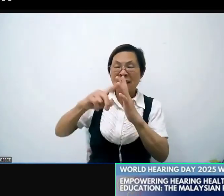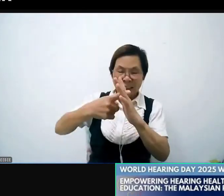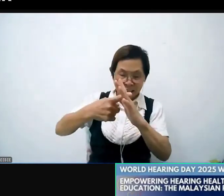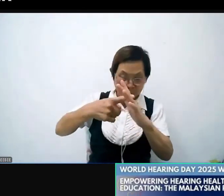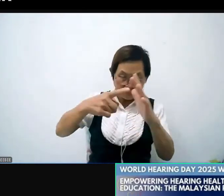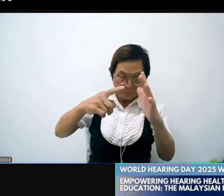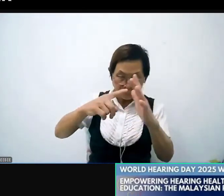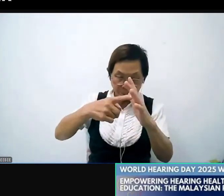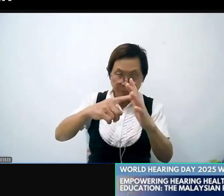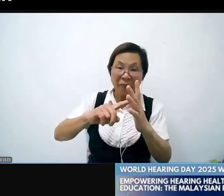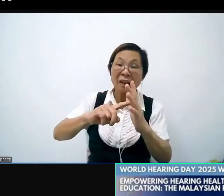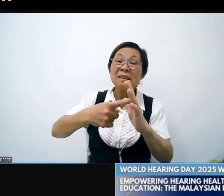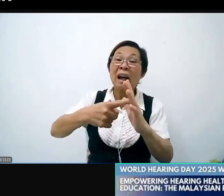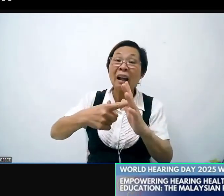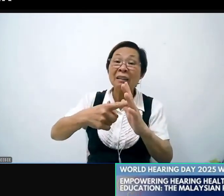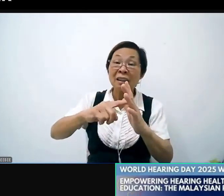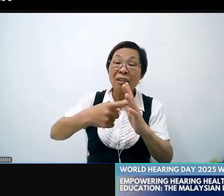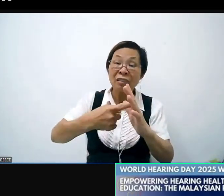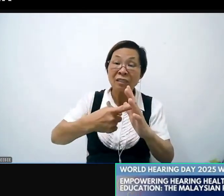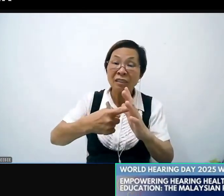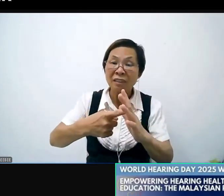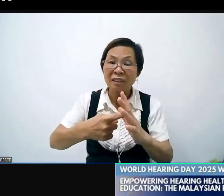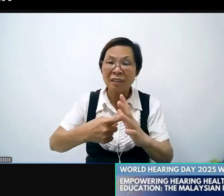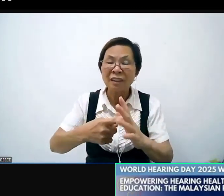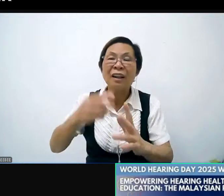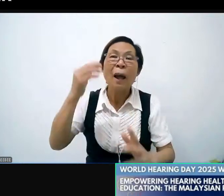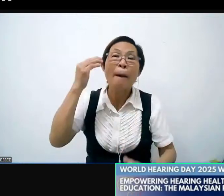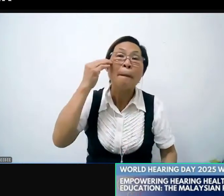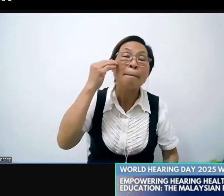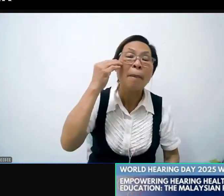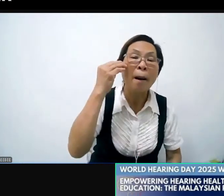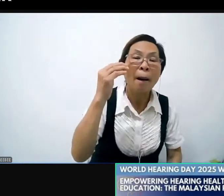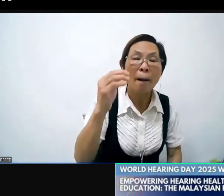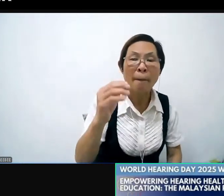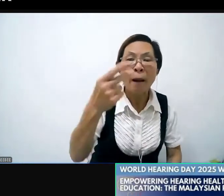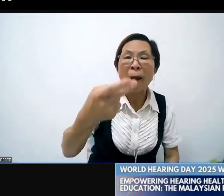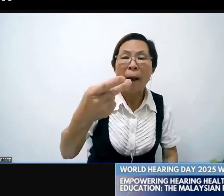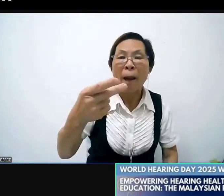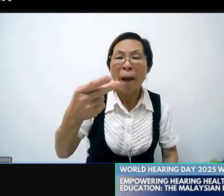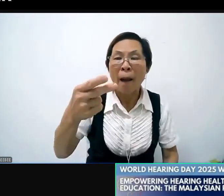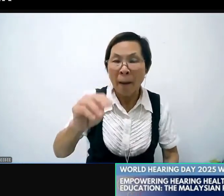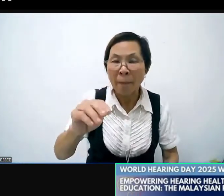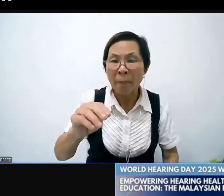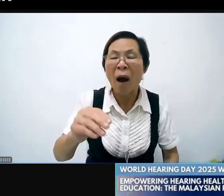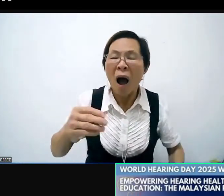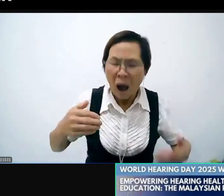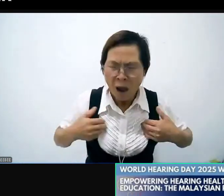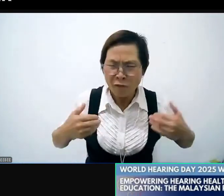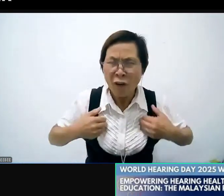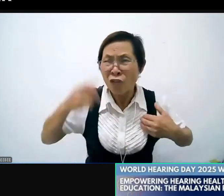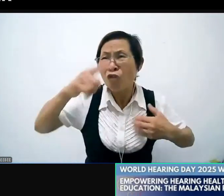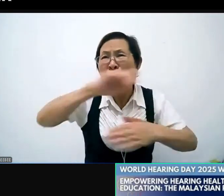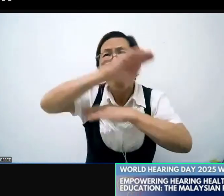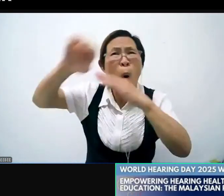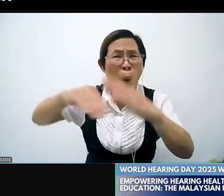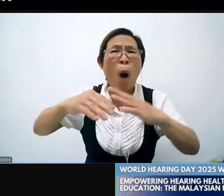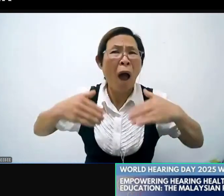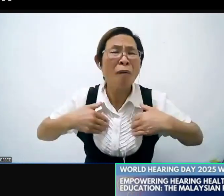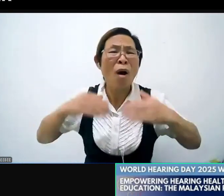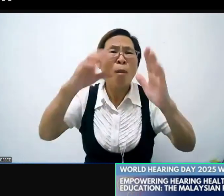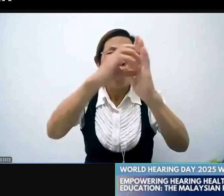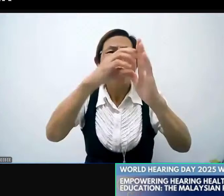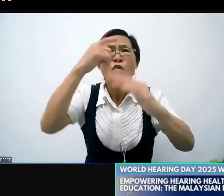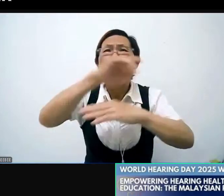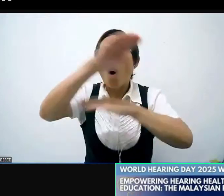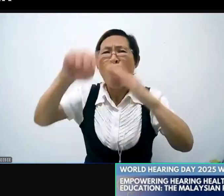So the Malay HAM module is freely available for everyone. Okay, and hopefully to